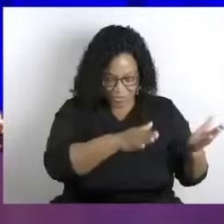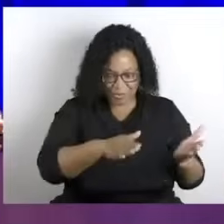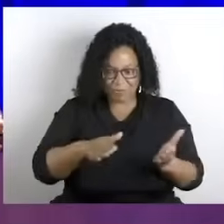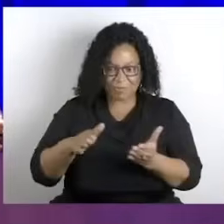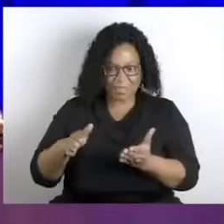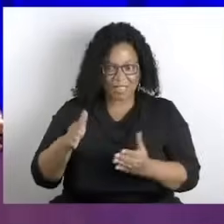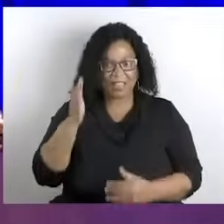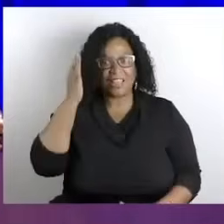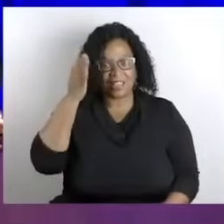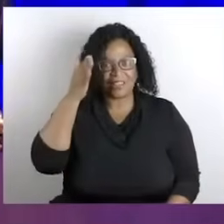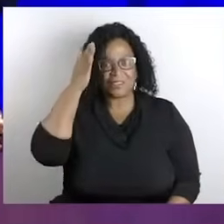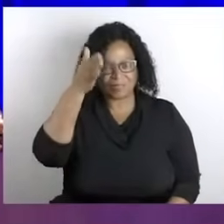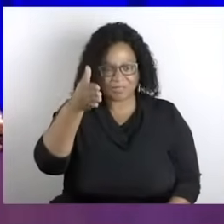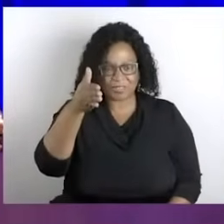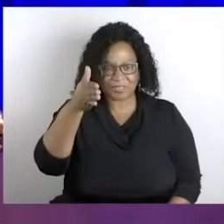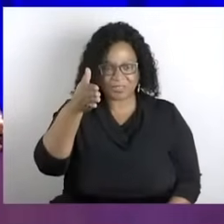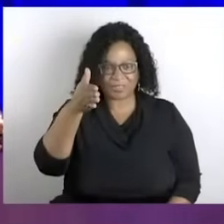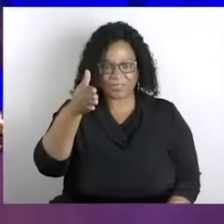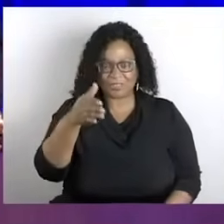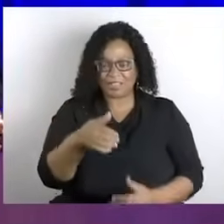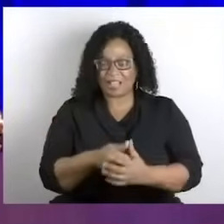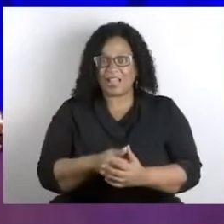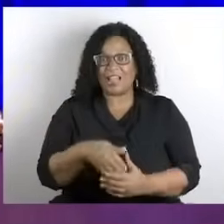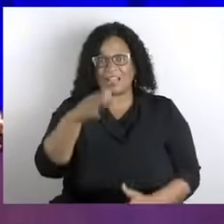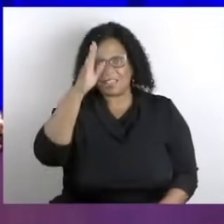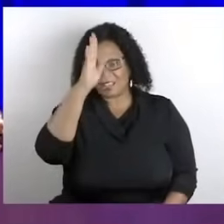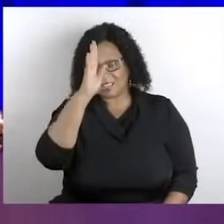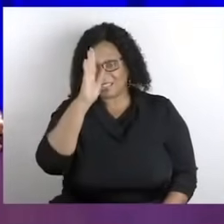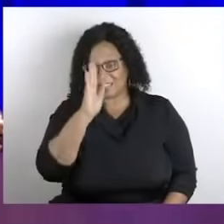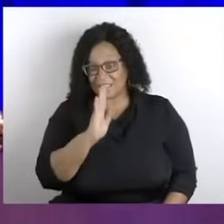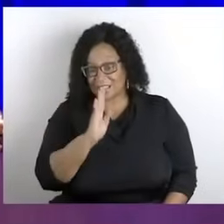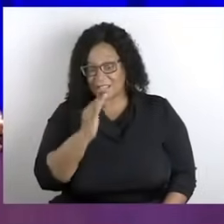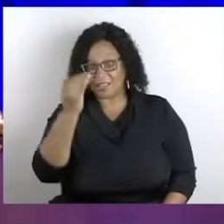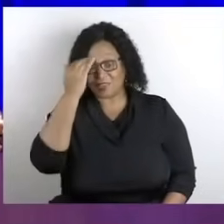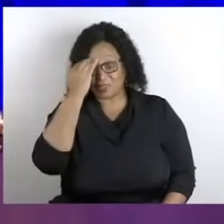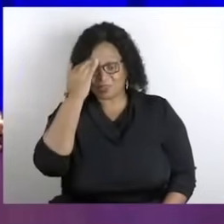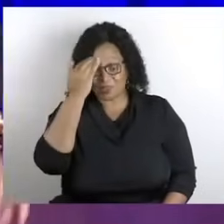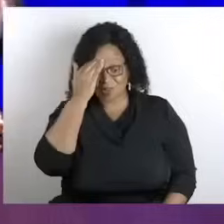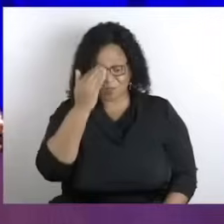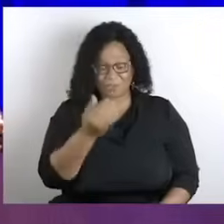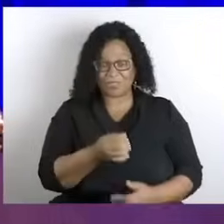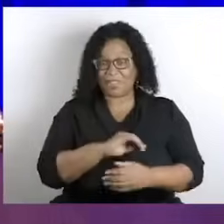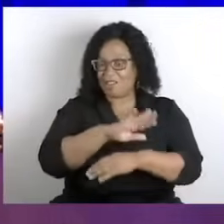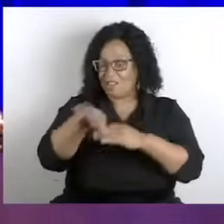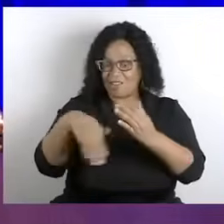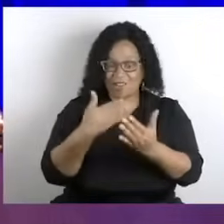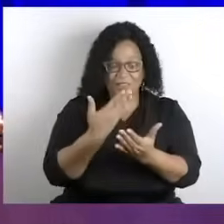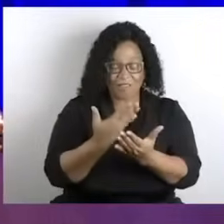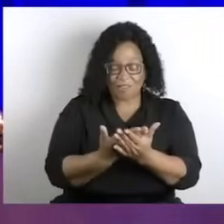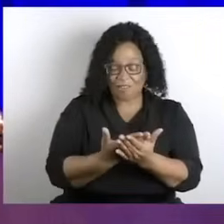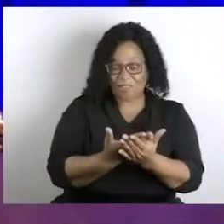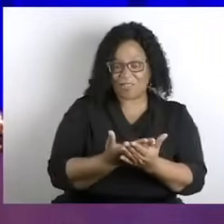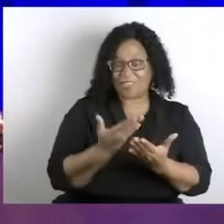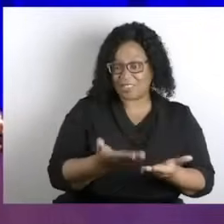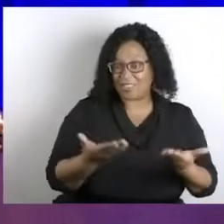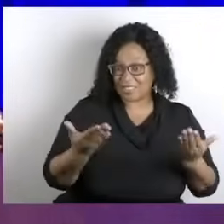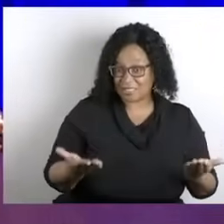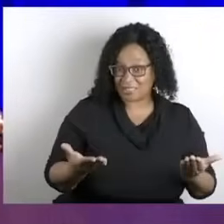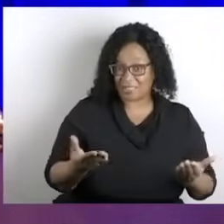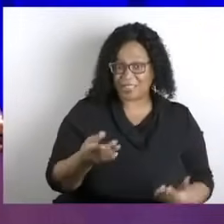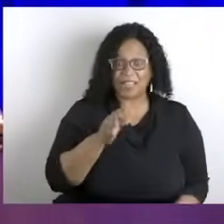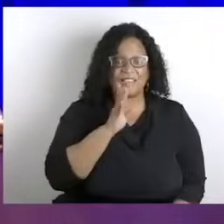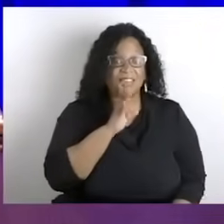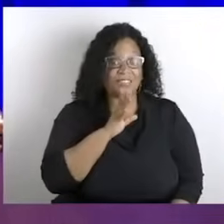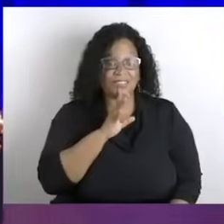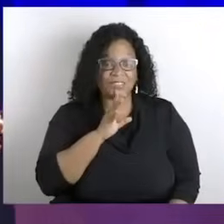serve even knows those unuttered concerns. The God you serve even knows the things that's going on in your mind that you don't